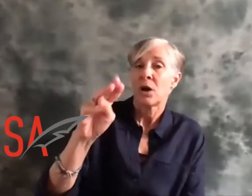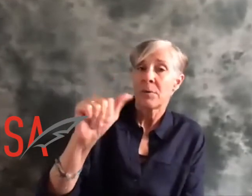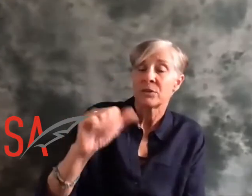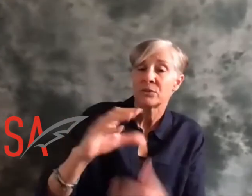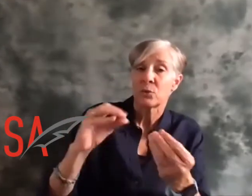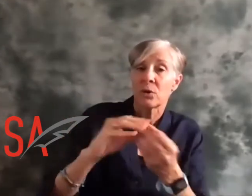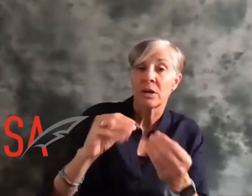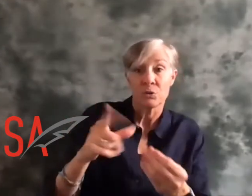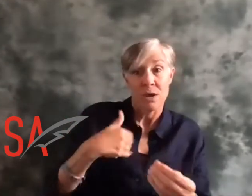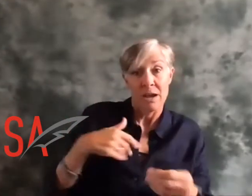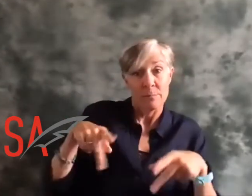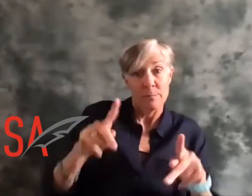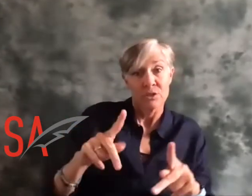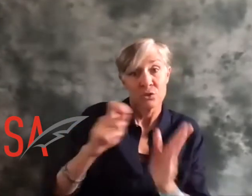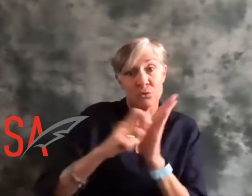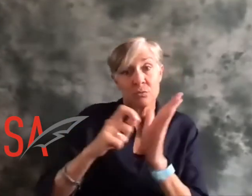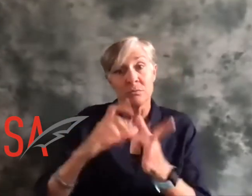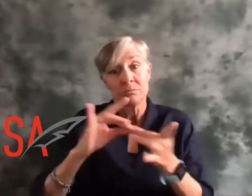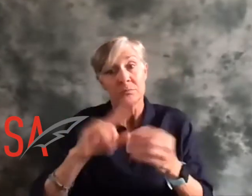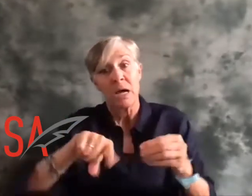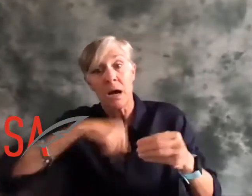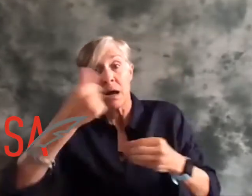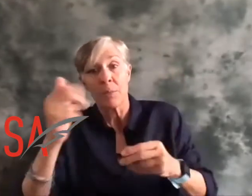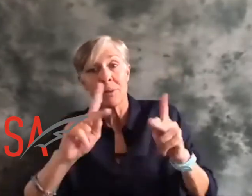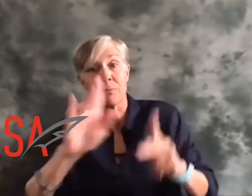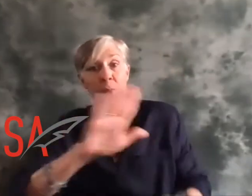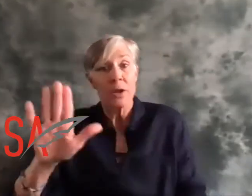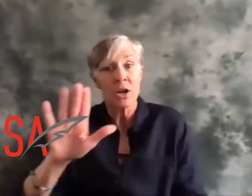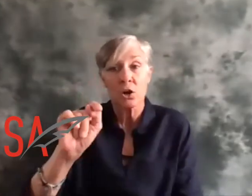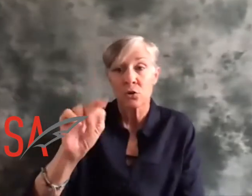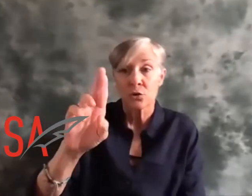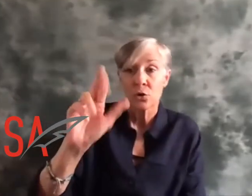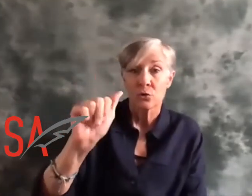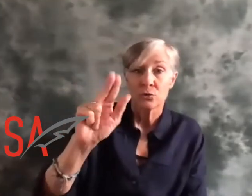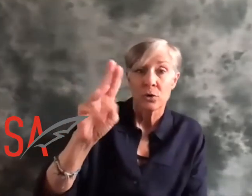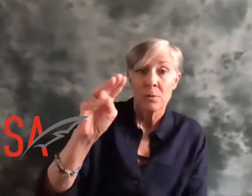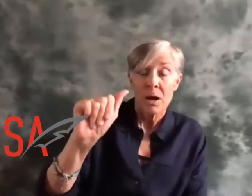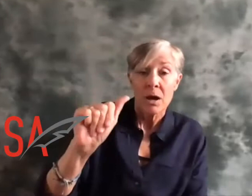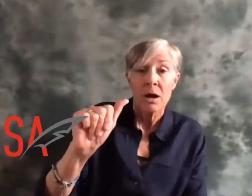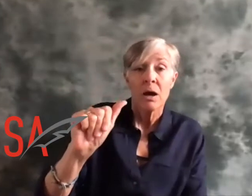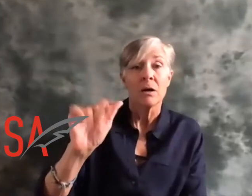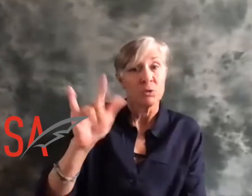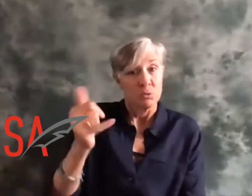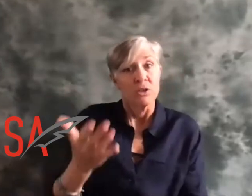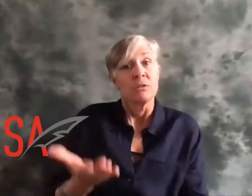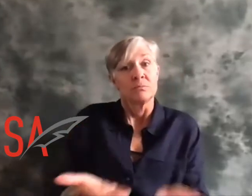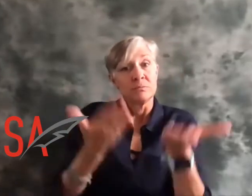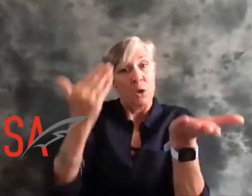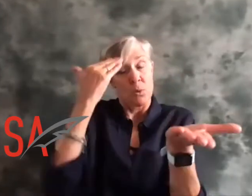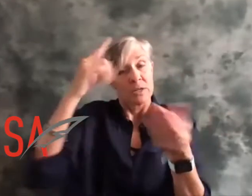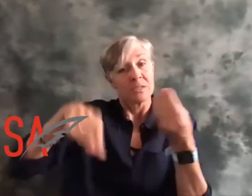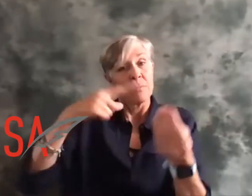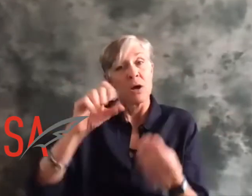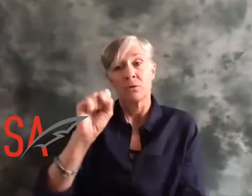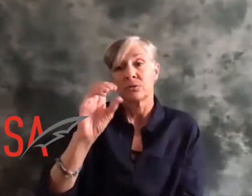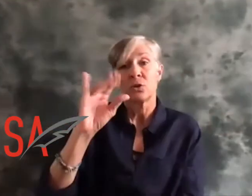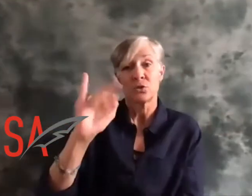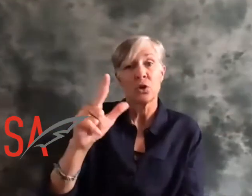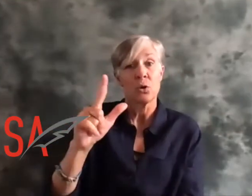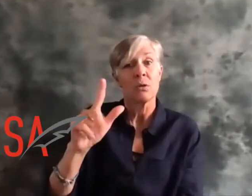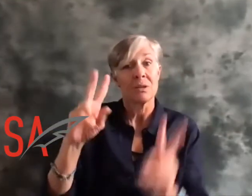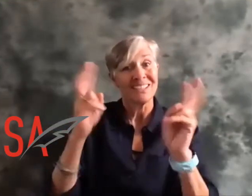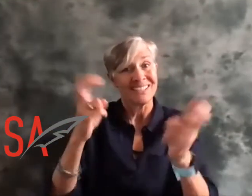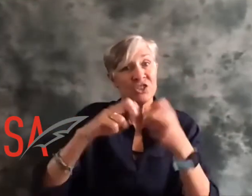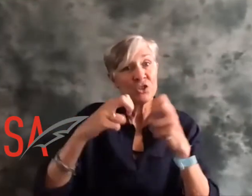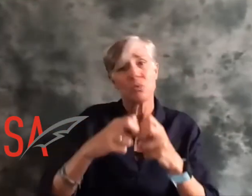tell other people's trauma, okay, and, you know, we want to raise awareness about a social issue, absolutely write about it. You know, Diane and I are